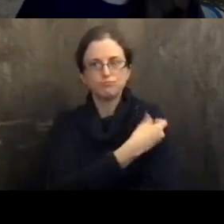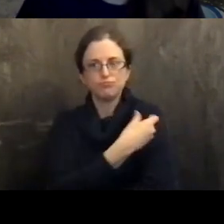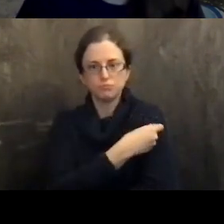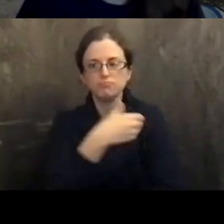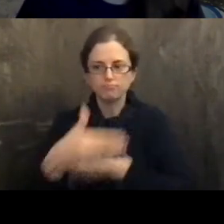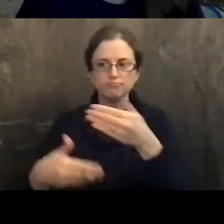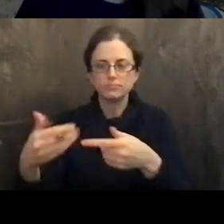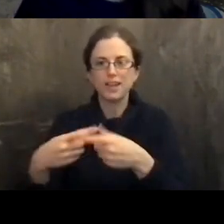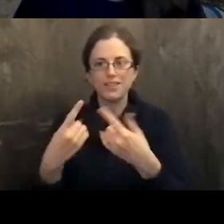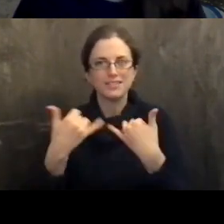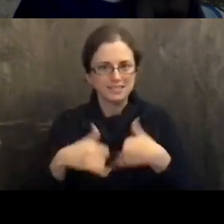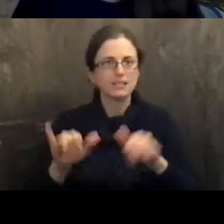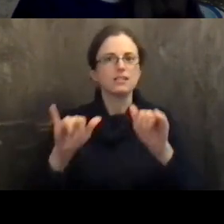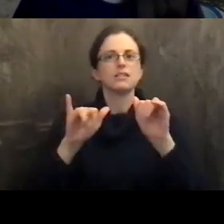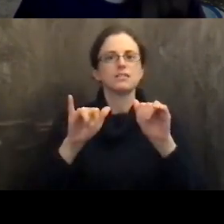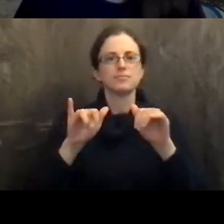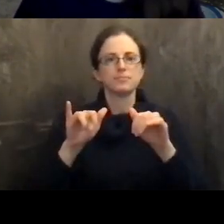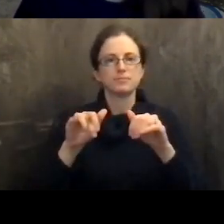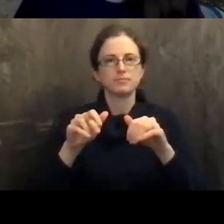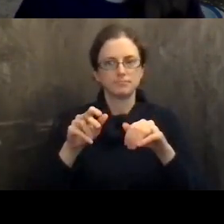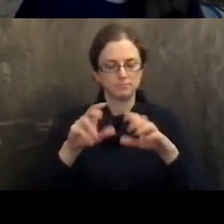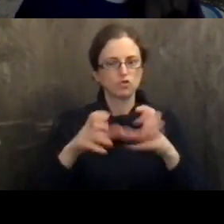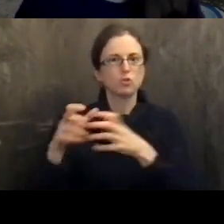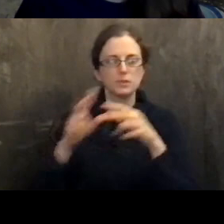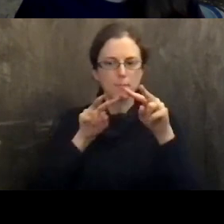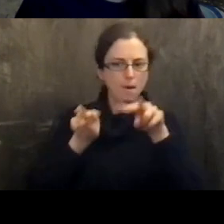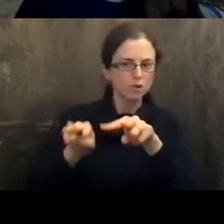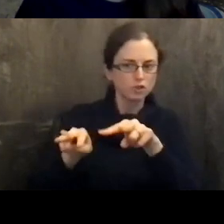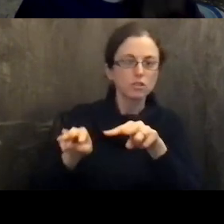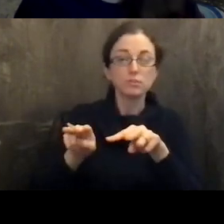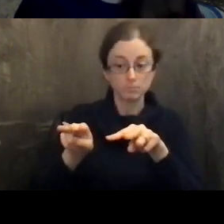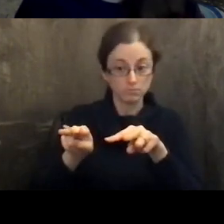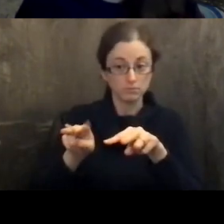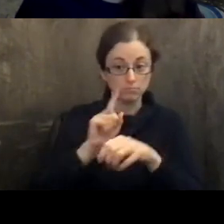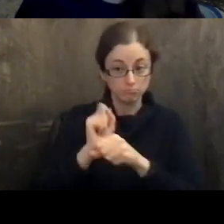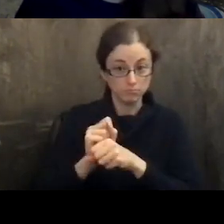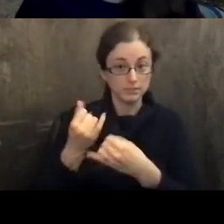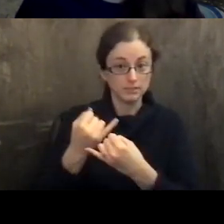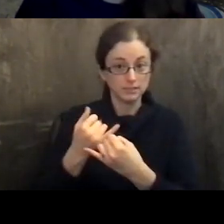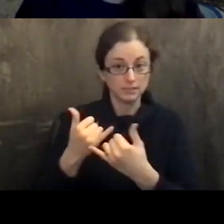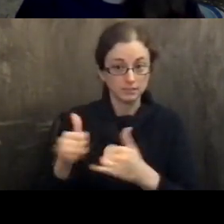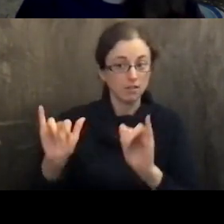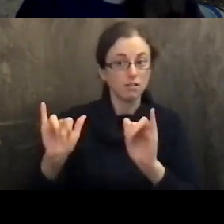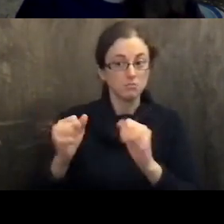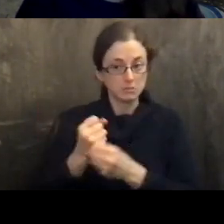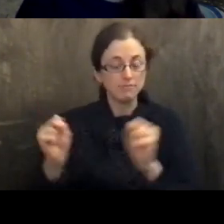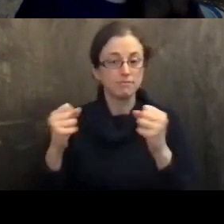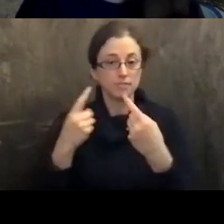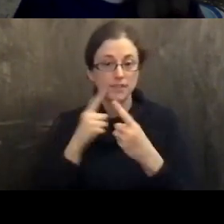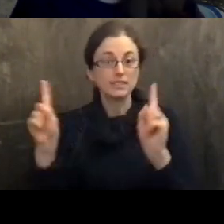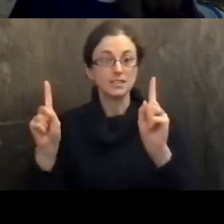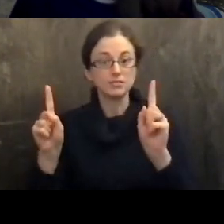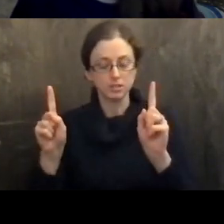effectiveness. What we have seen is that the vaccine is equally safe in adults, children, and teenagers.